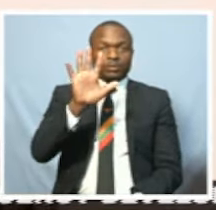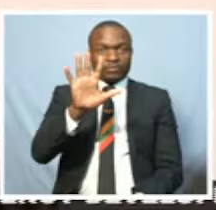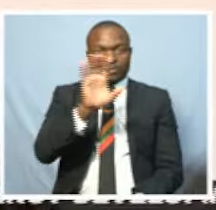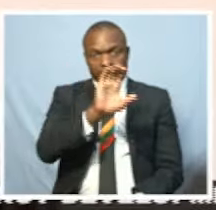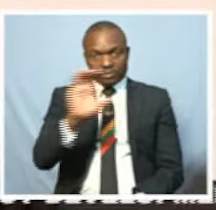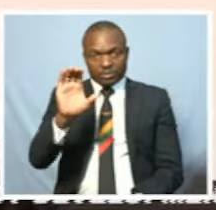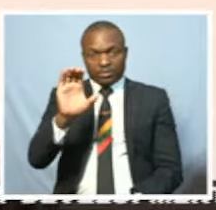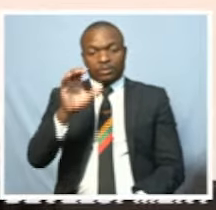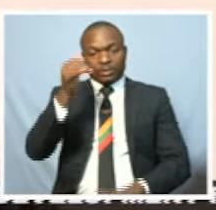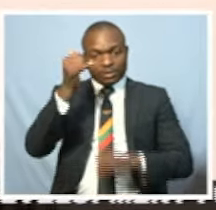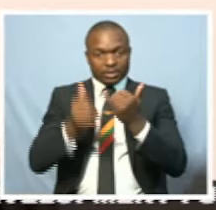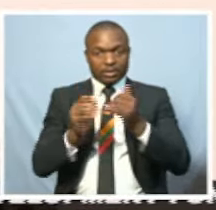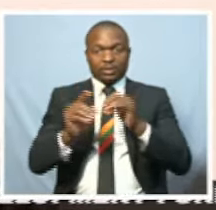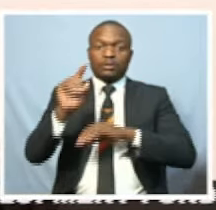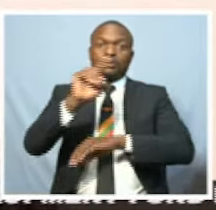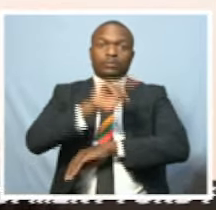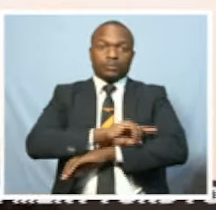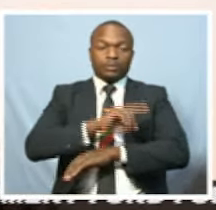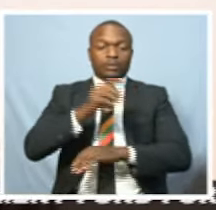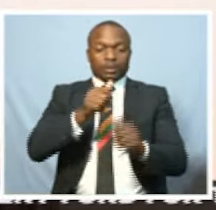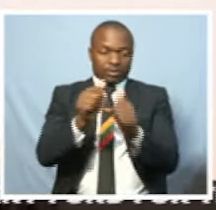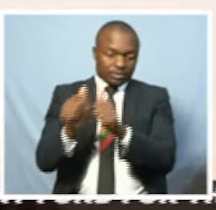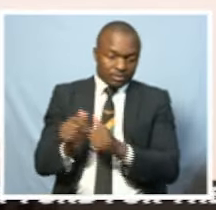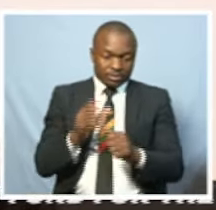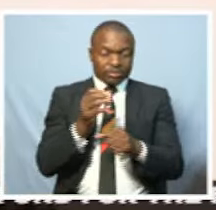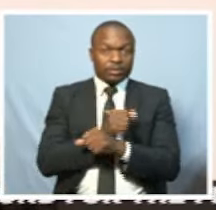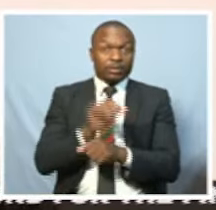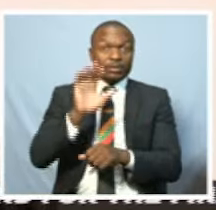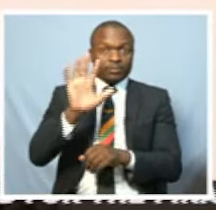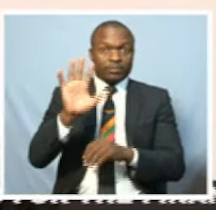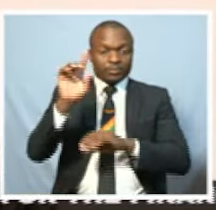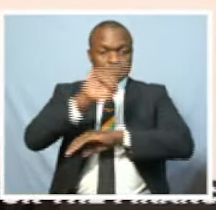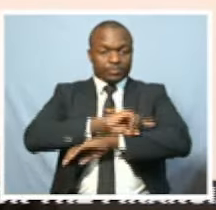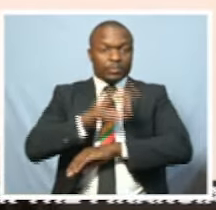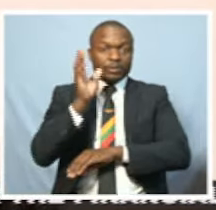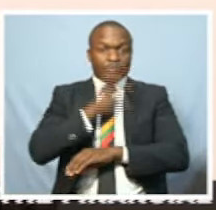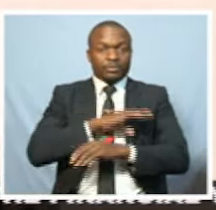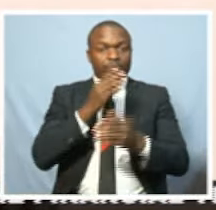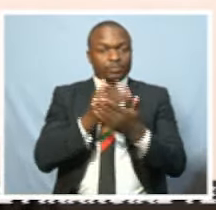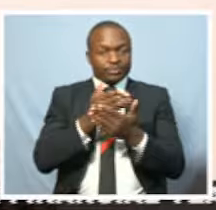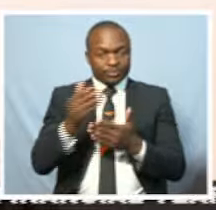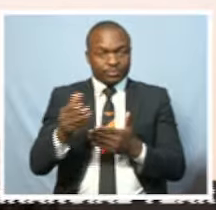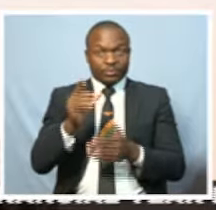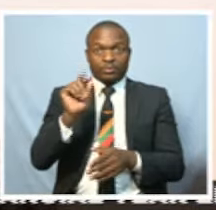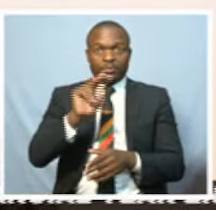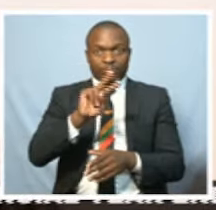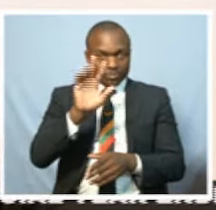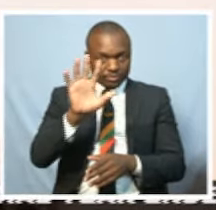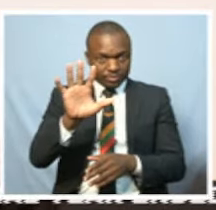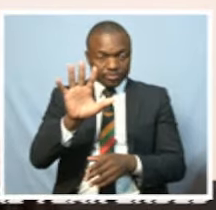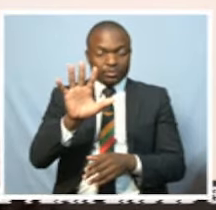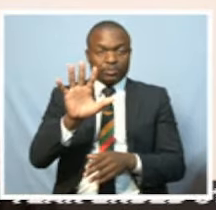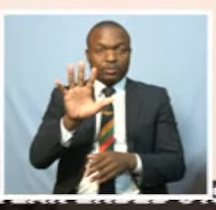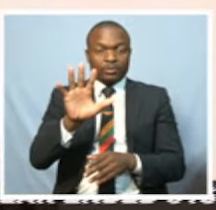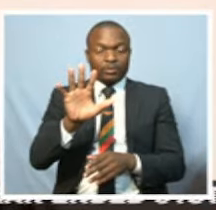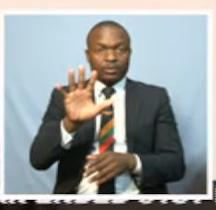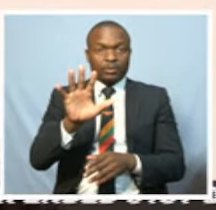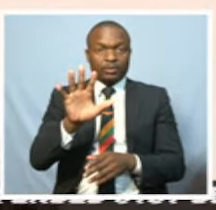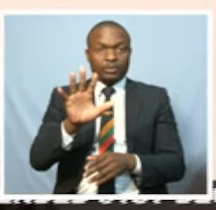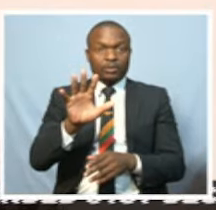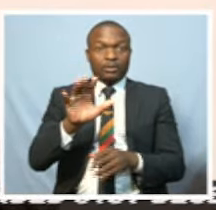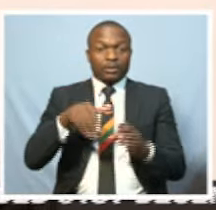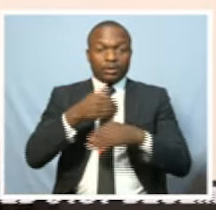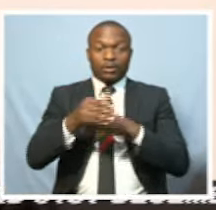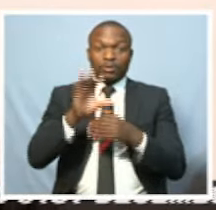155,500 at the end of the year. Action taken. The 5 desks have been procured in 2025 within the